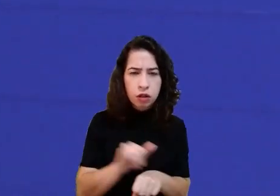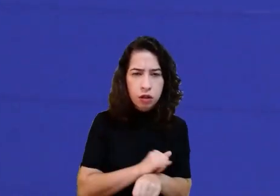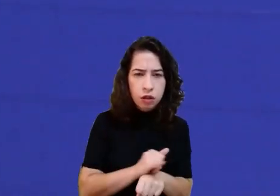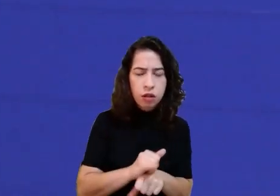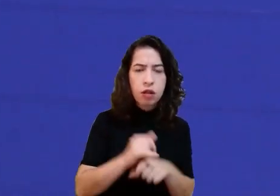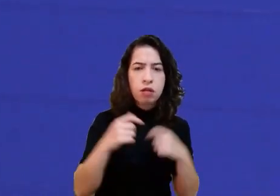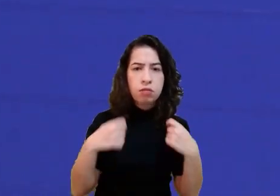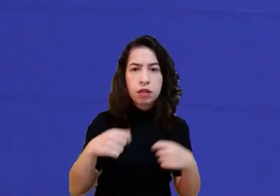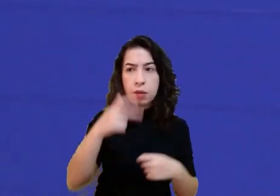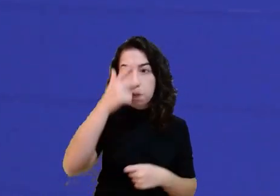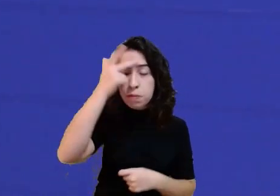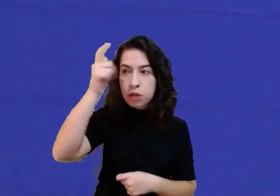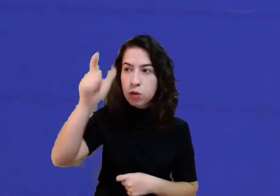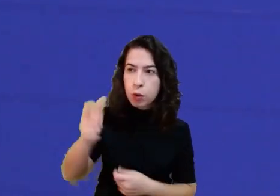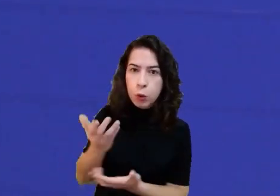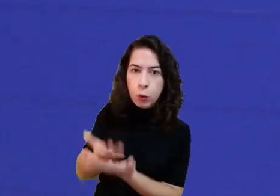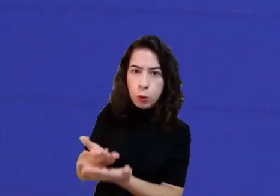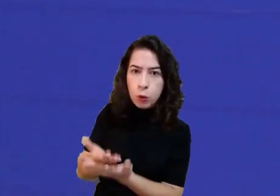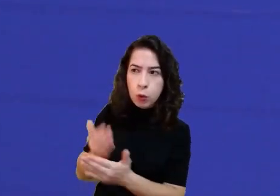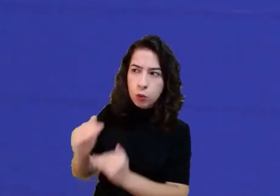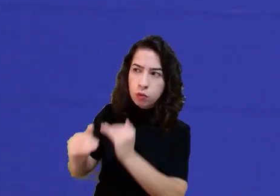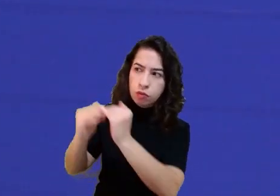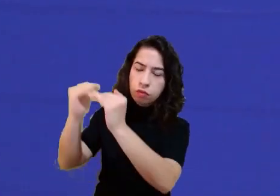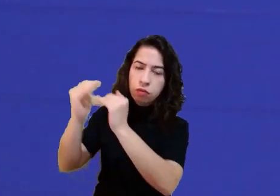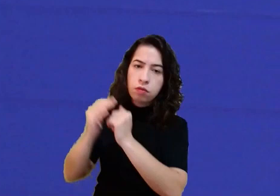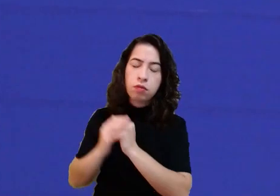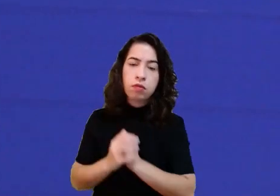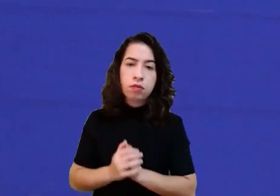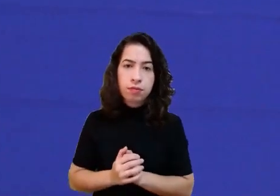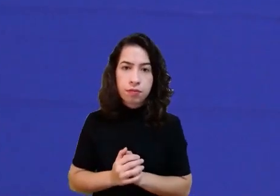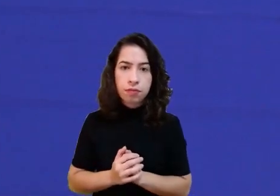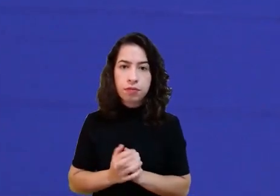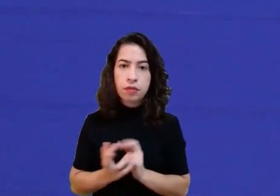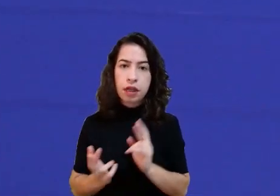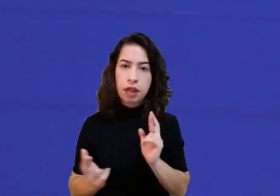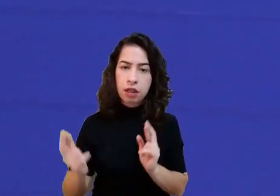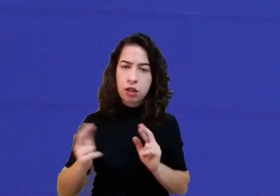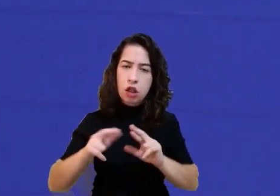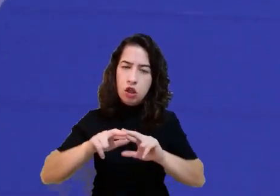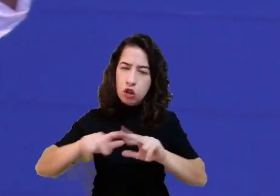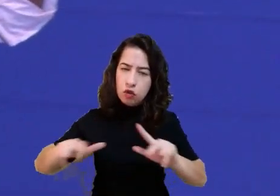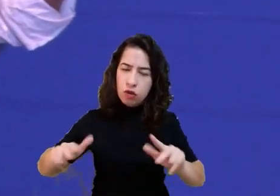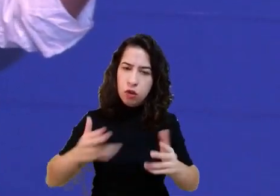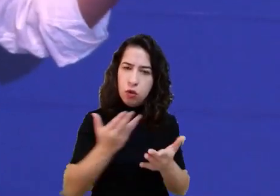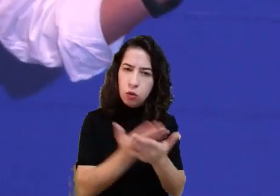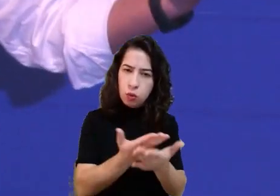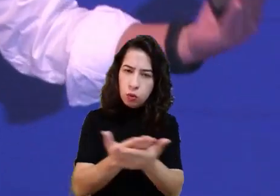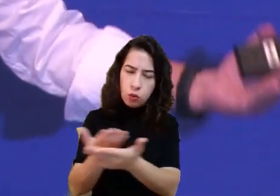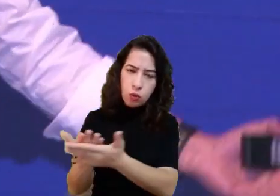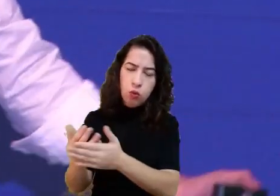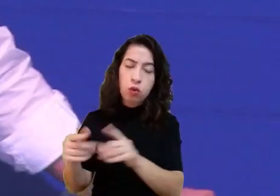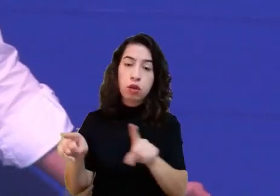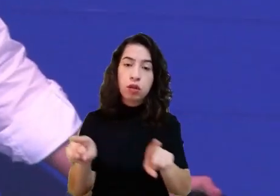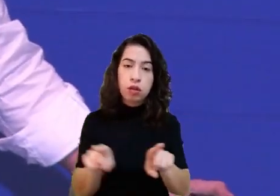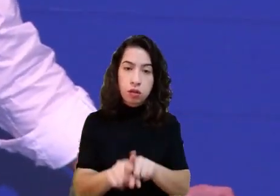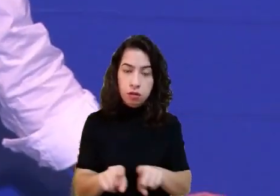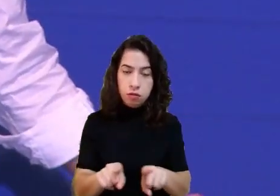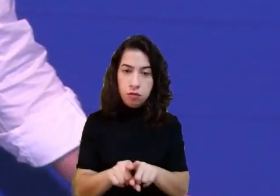about developing people, relations to all the academic aspects, and